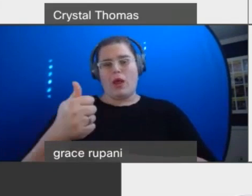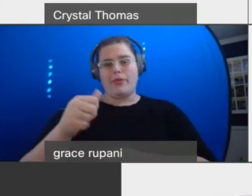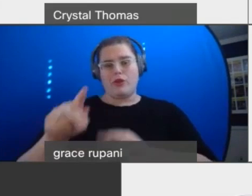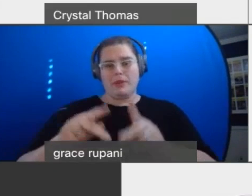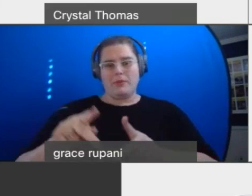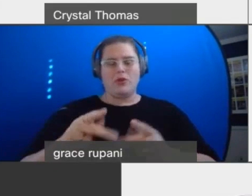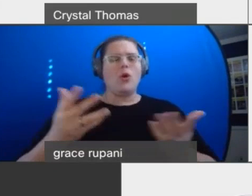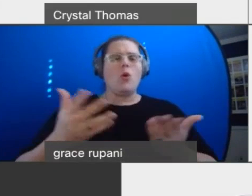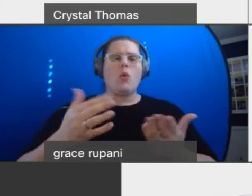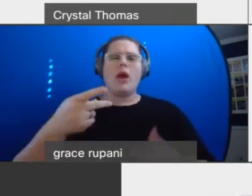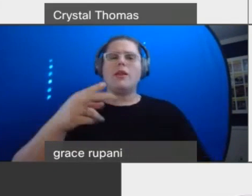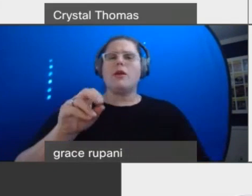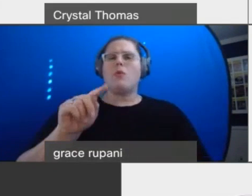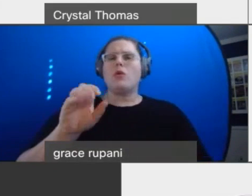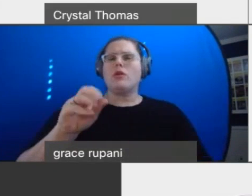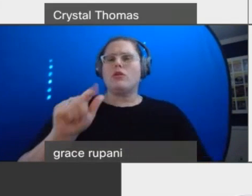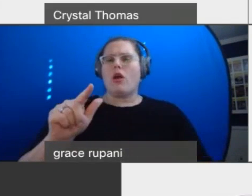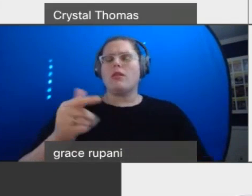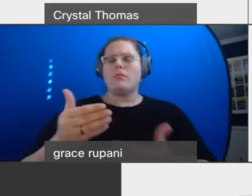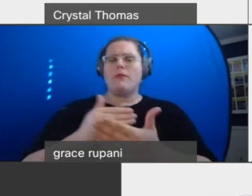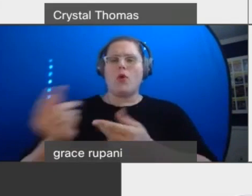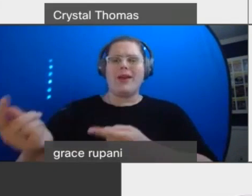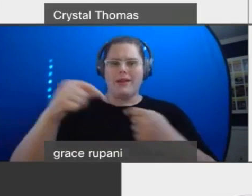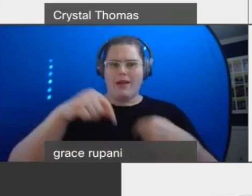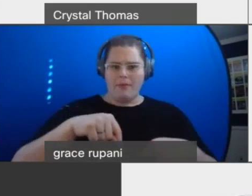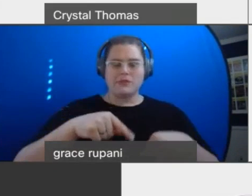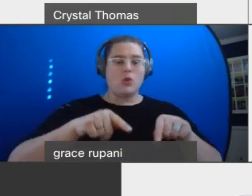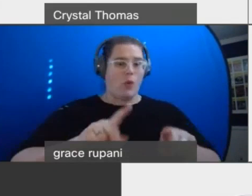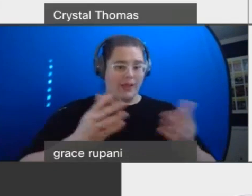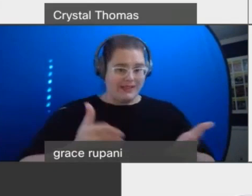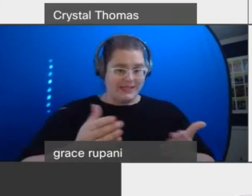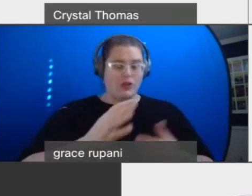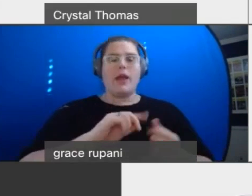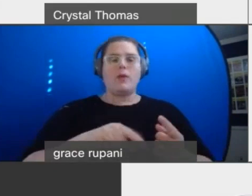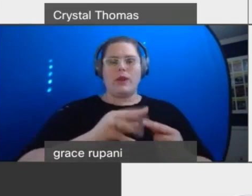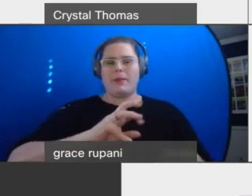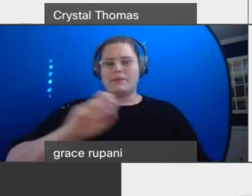he comes, while he's here, and when he returns?